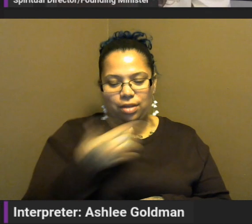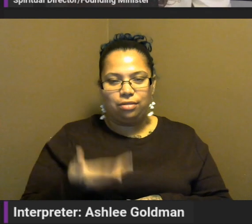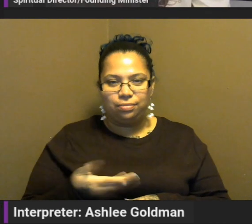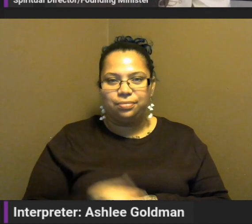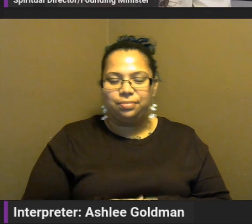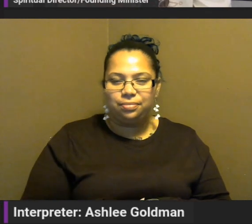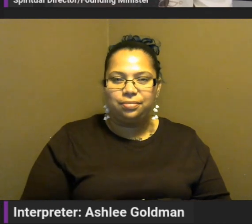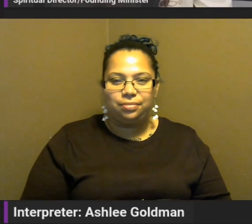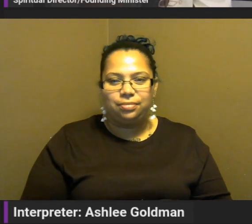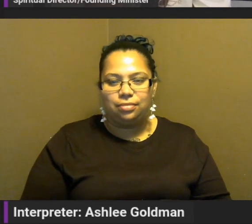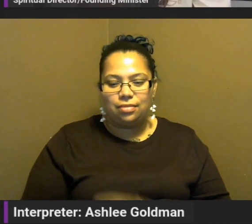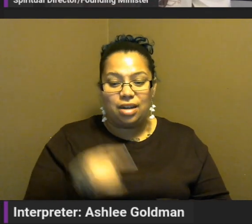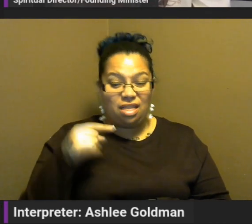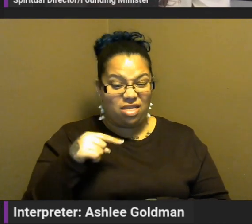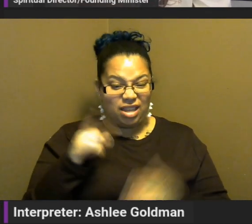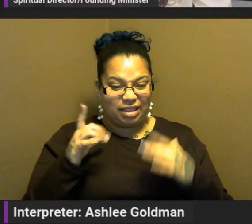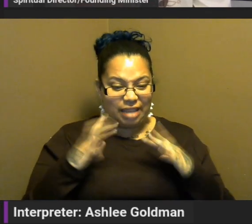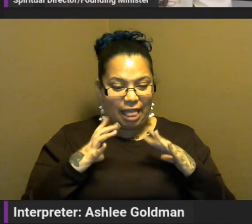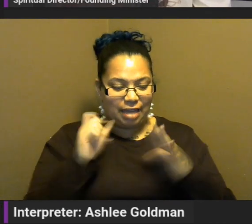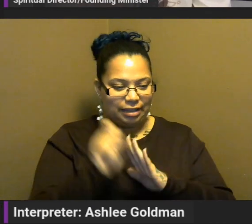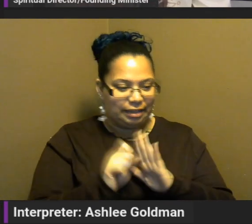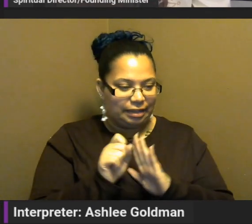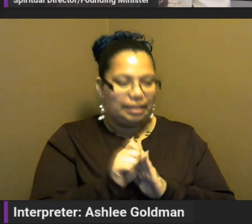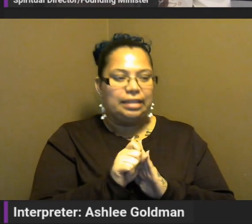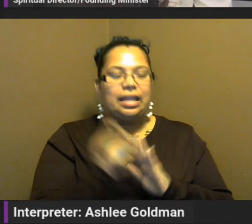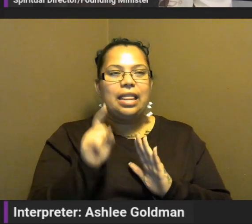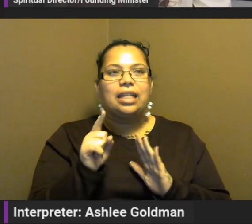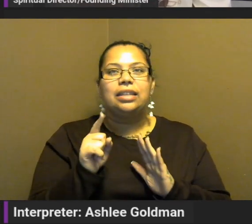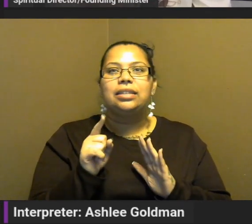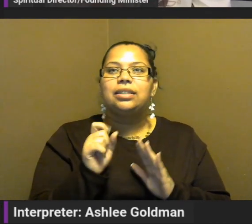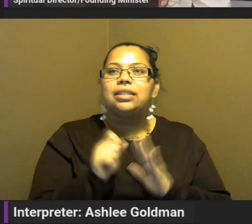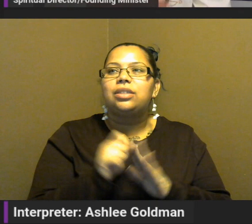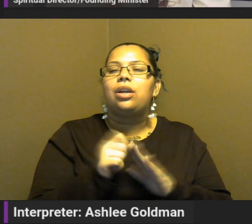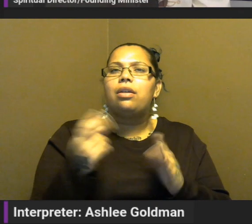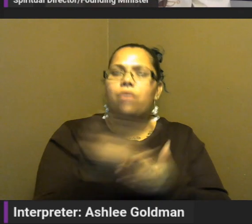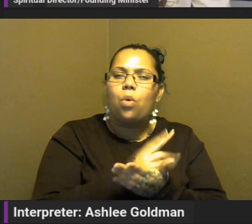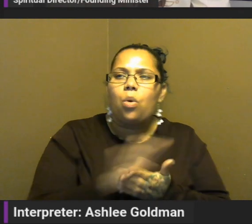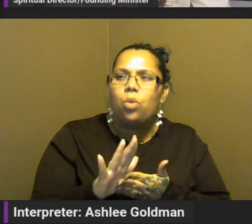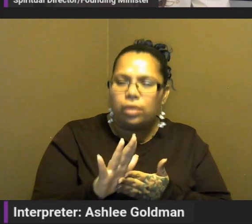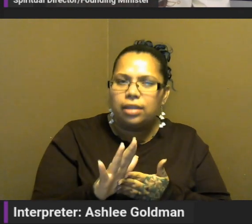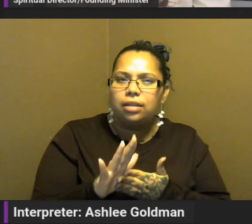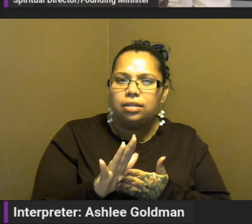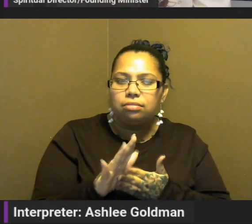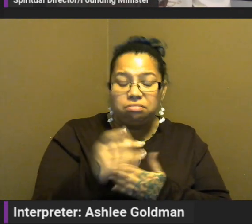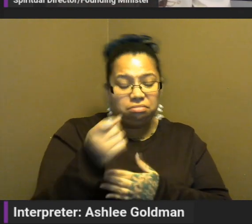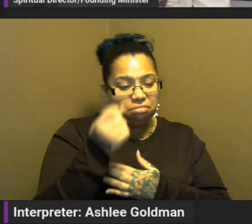So this holiday season, this season of what is holy, recognizing the holy